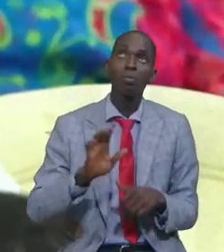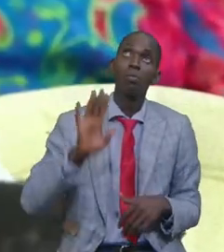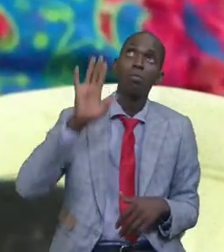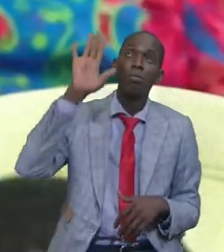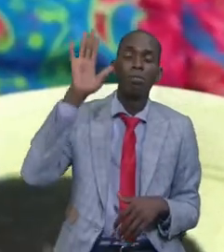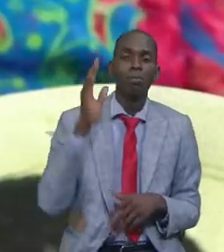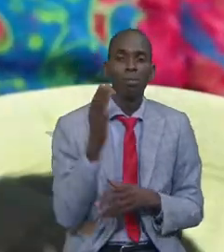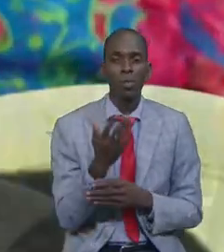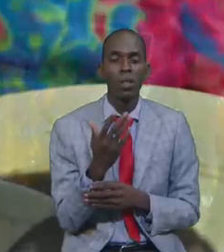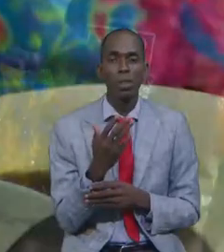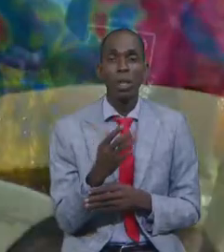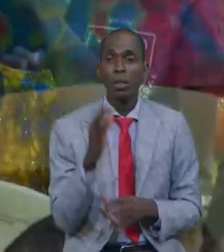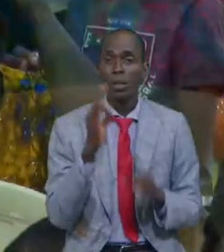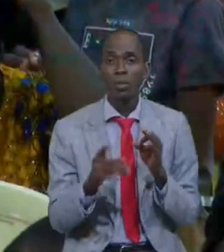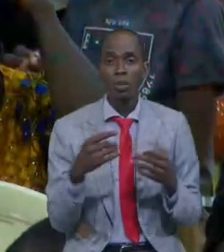to, please